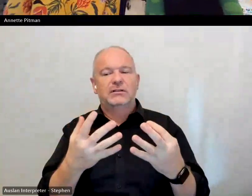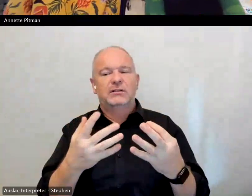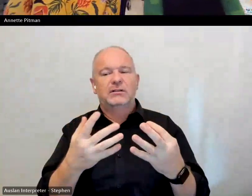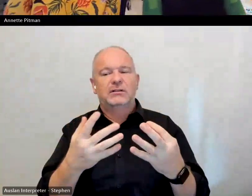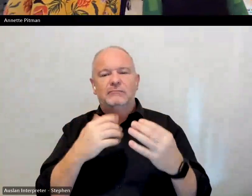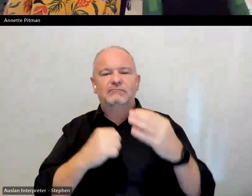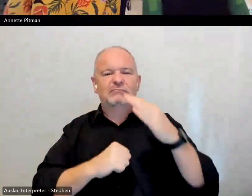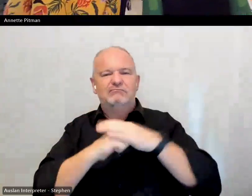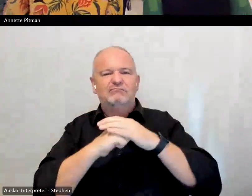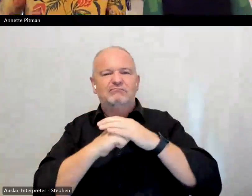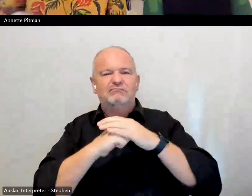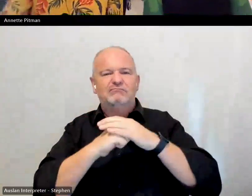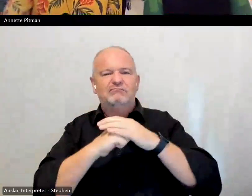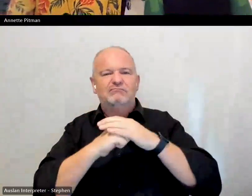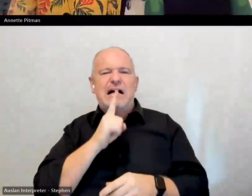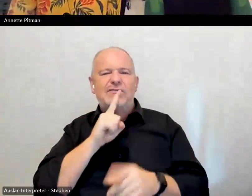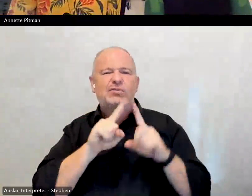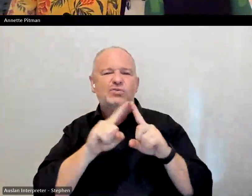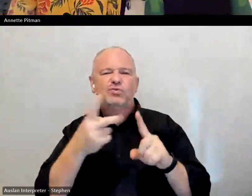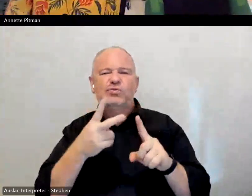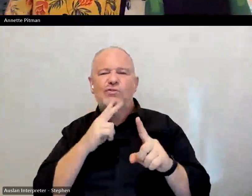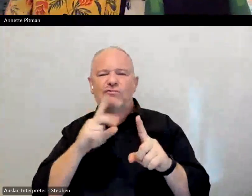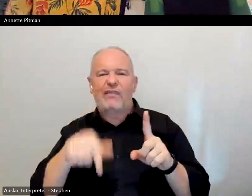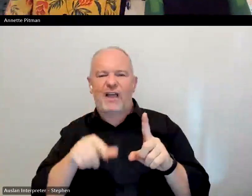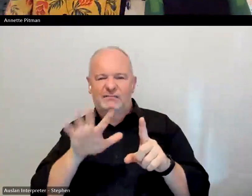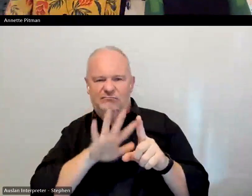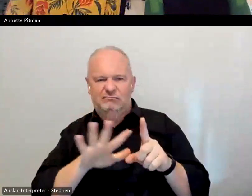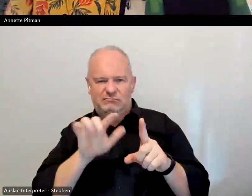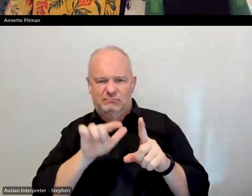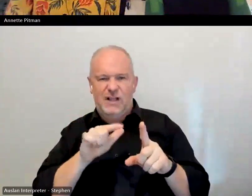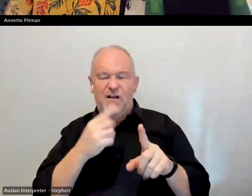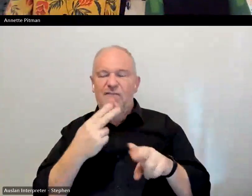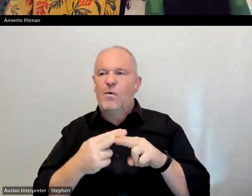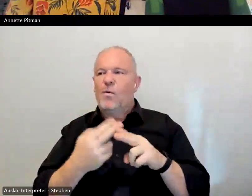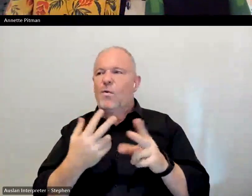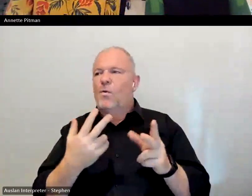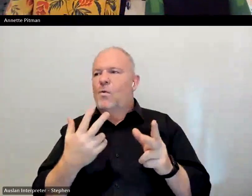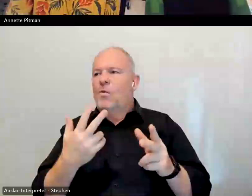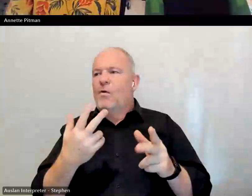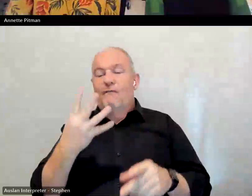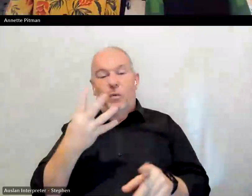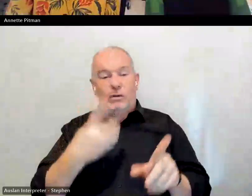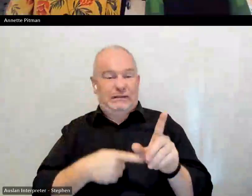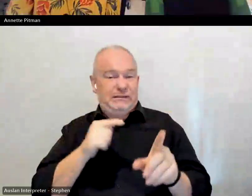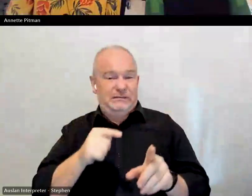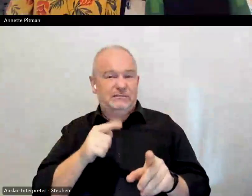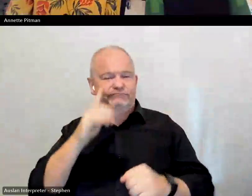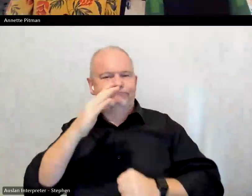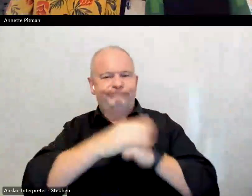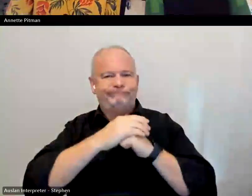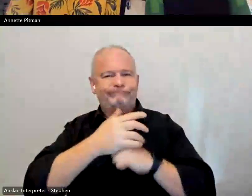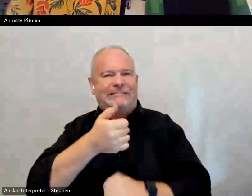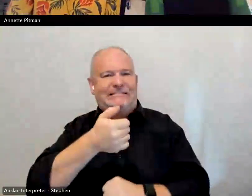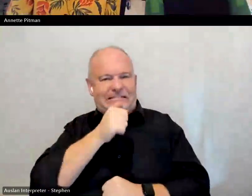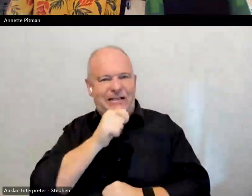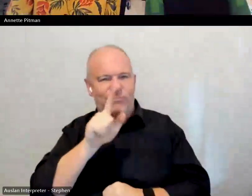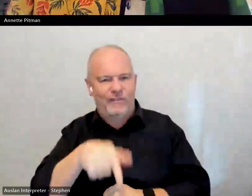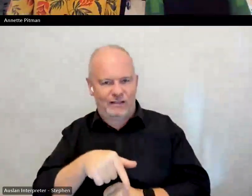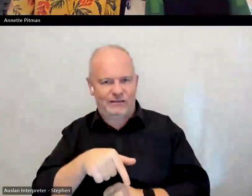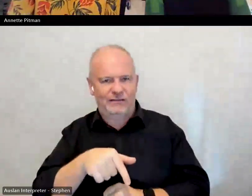limits of between 100 and 200,000. For 4-year, there'll be upper limits of